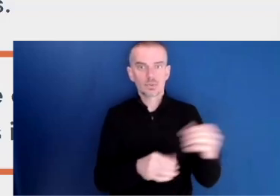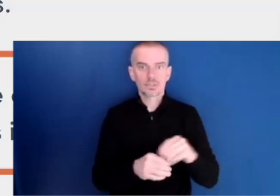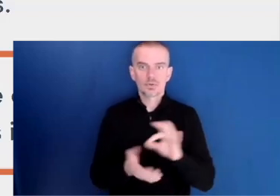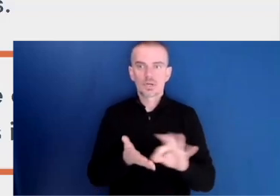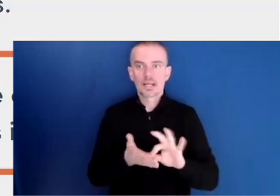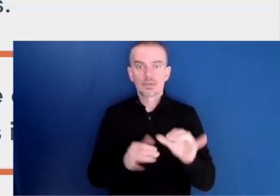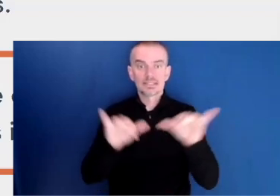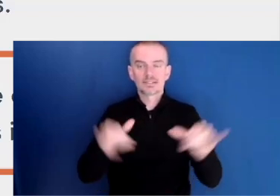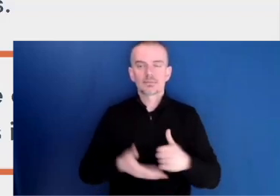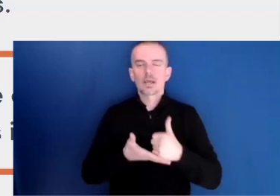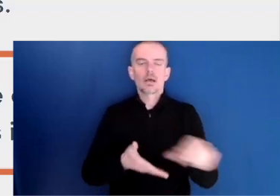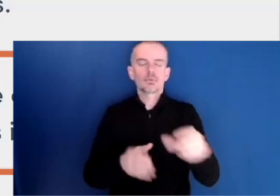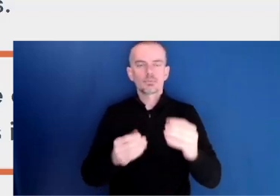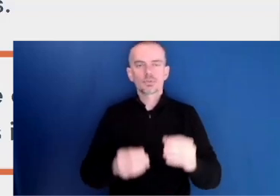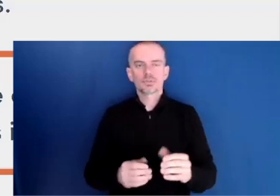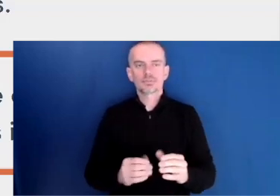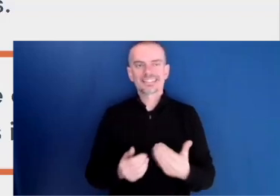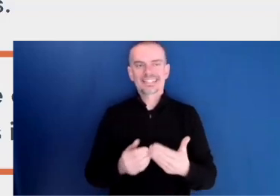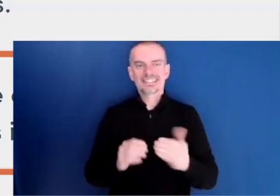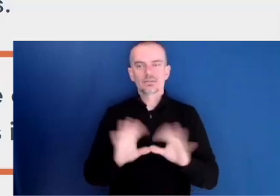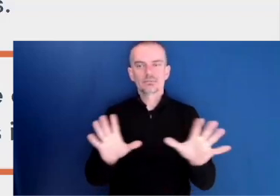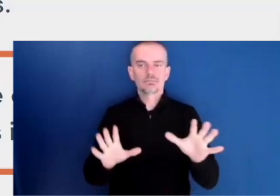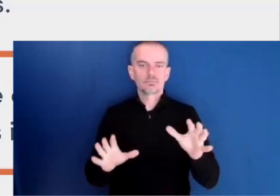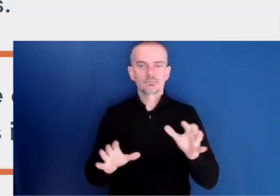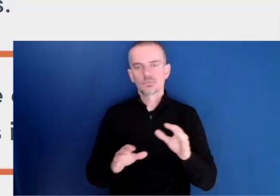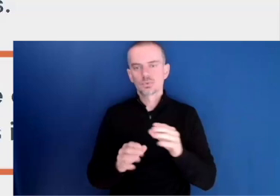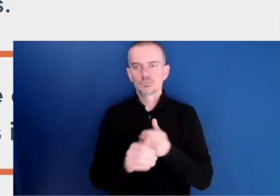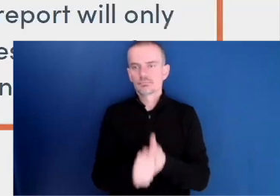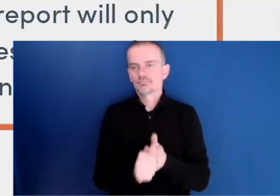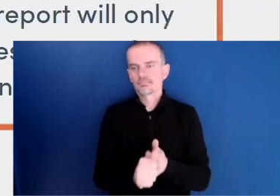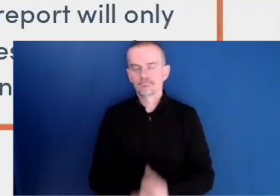bit easier to keep track of.